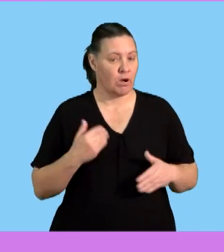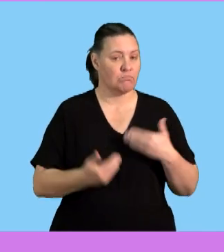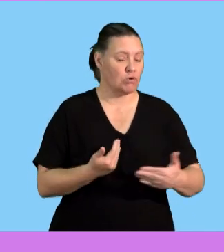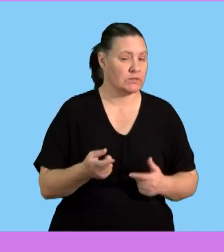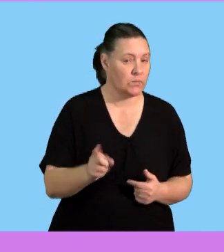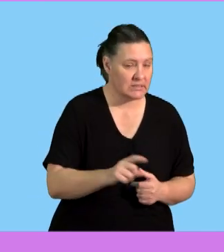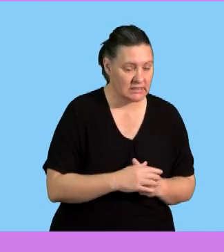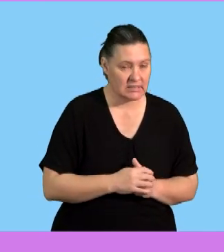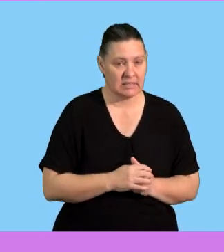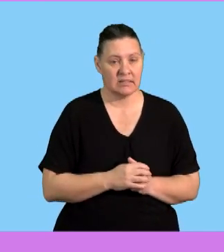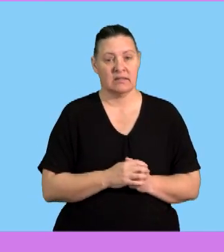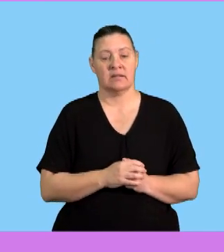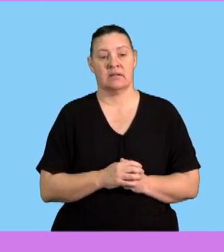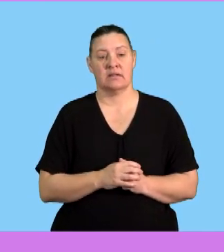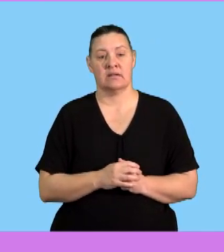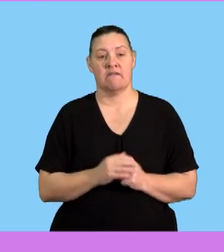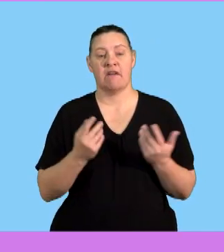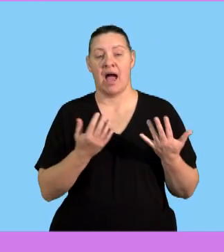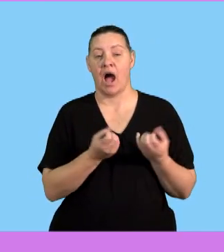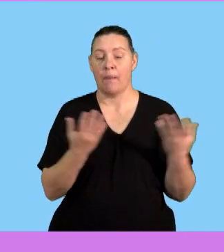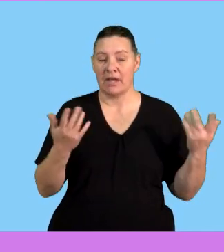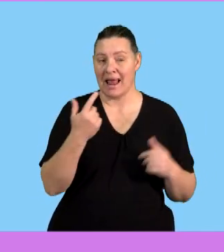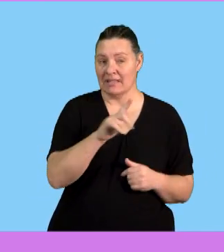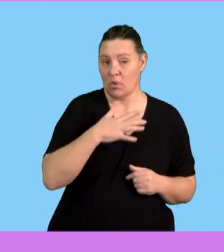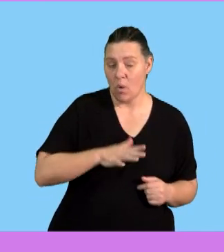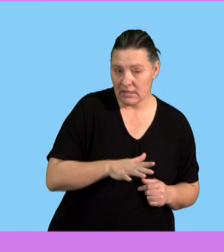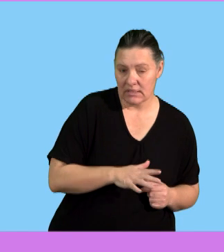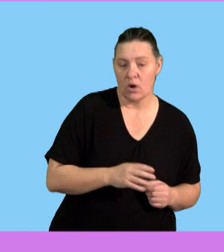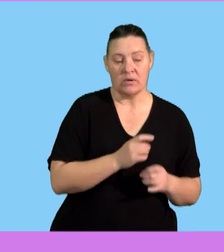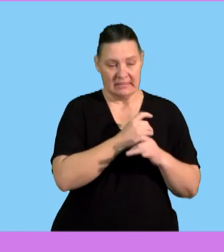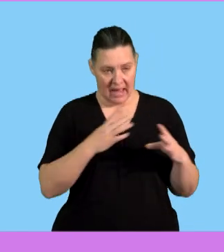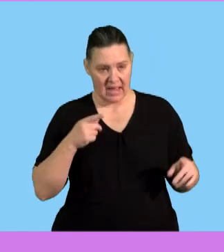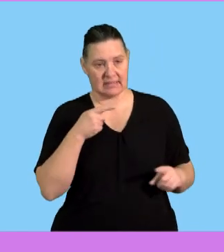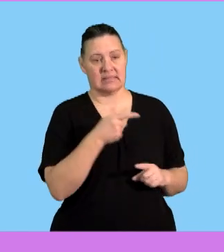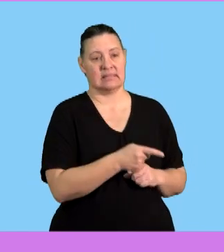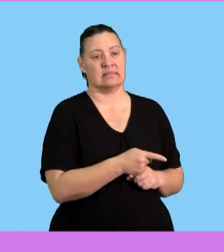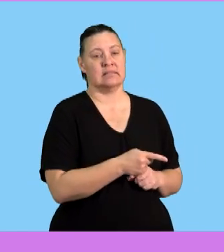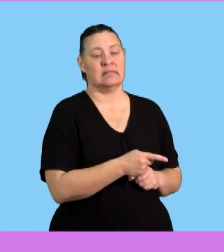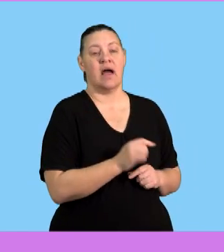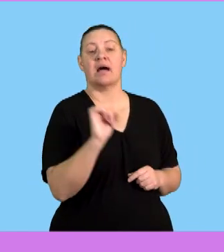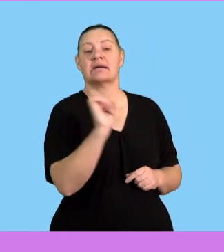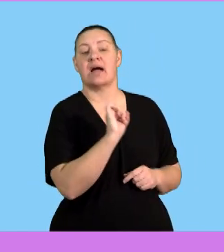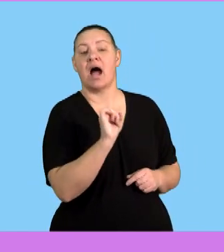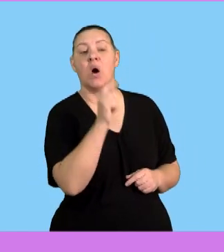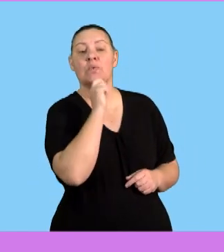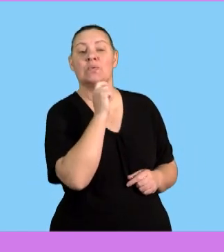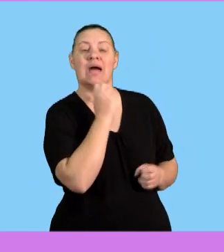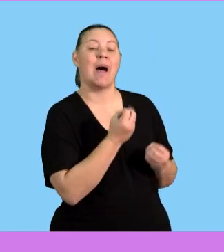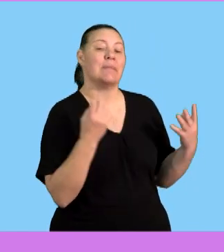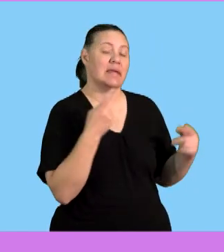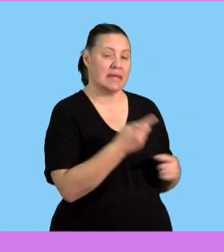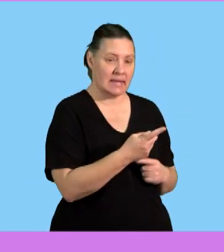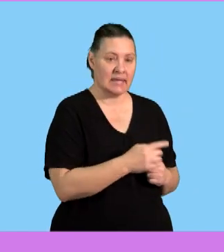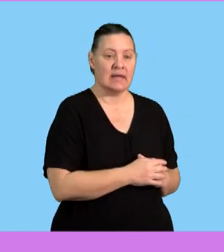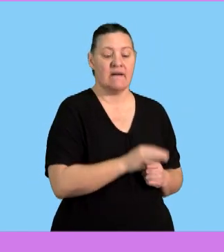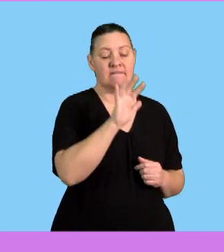We have said when we calculate the number of liters, we start by what a car consumes. So